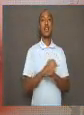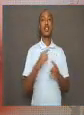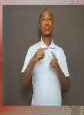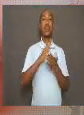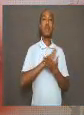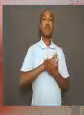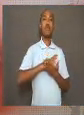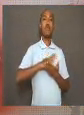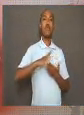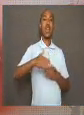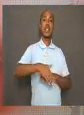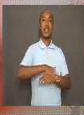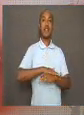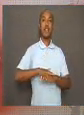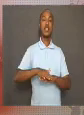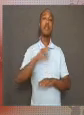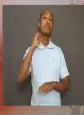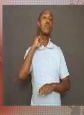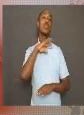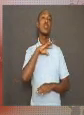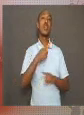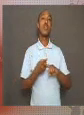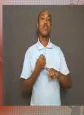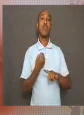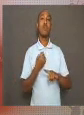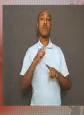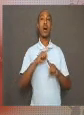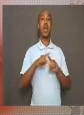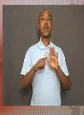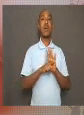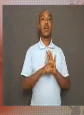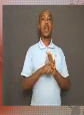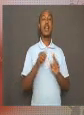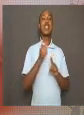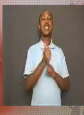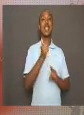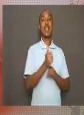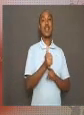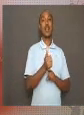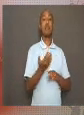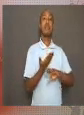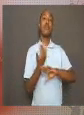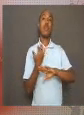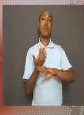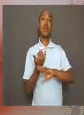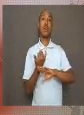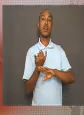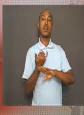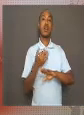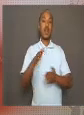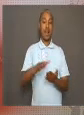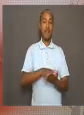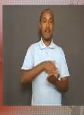Hydrochloric acid is used industrially to remove the surface impurities from iron